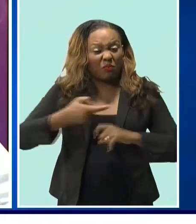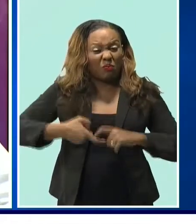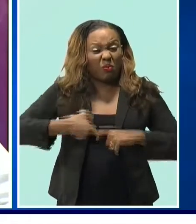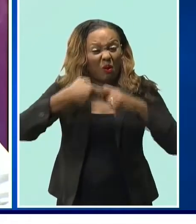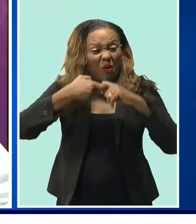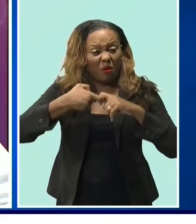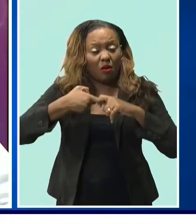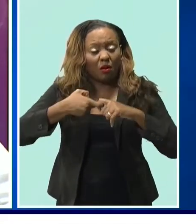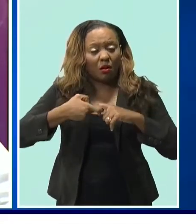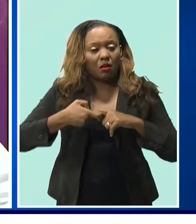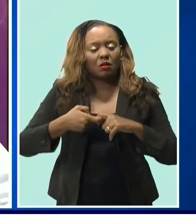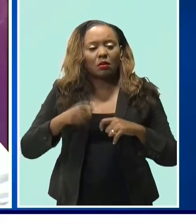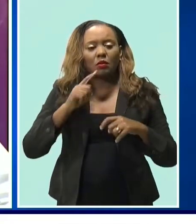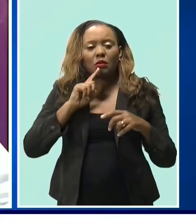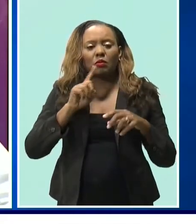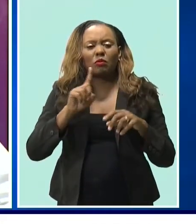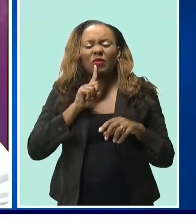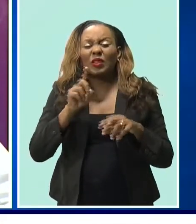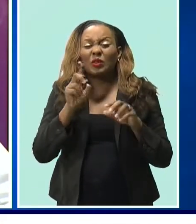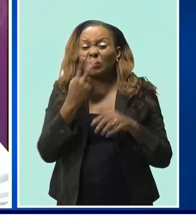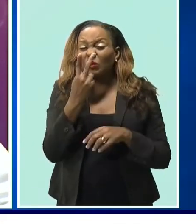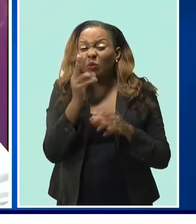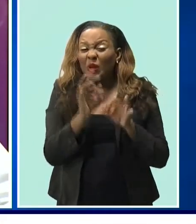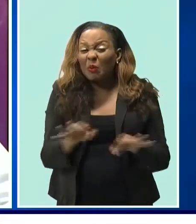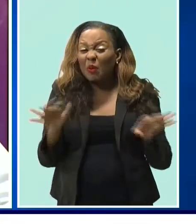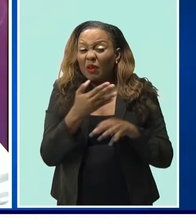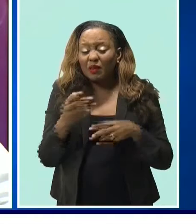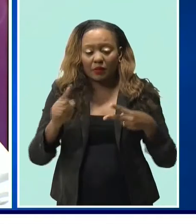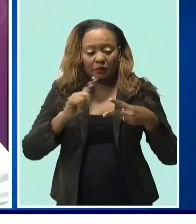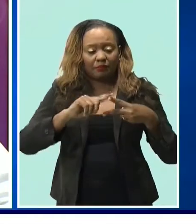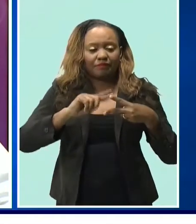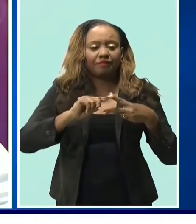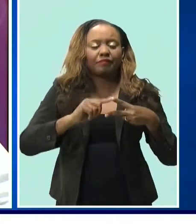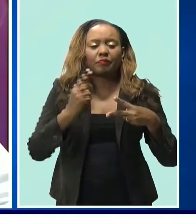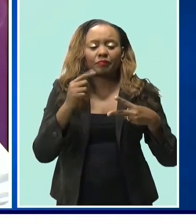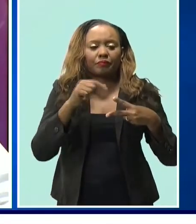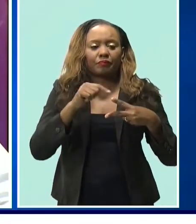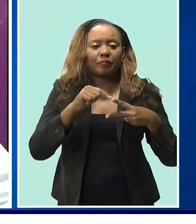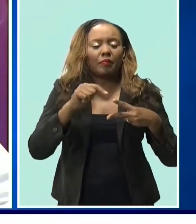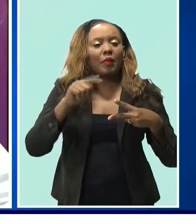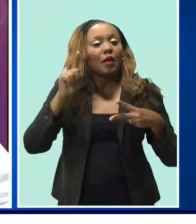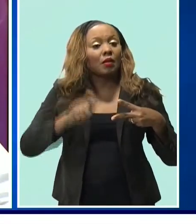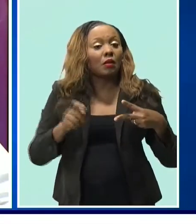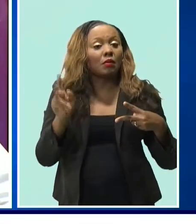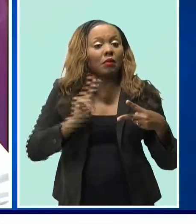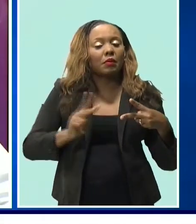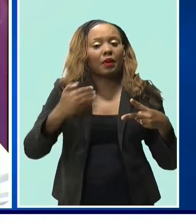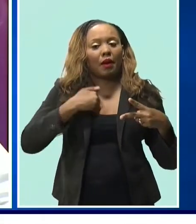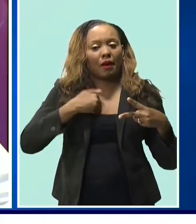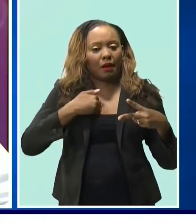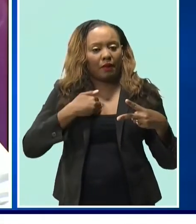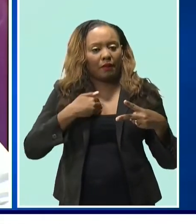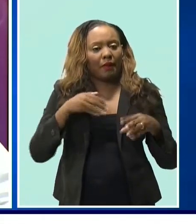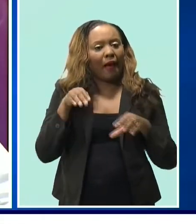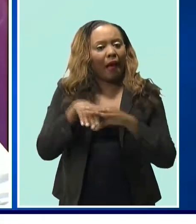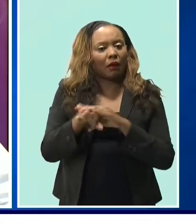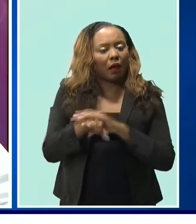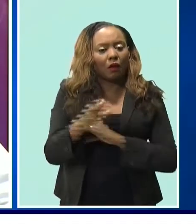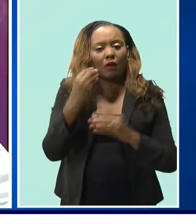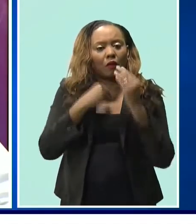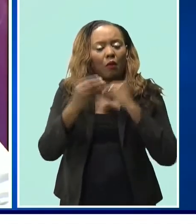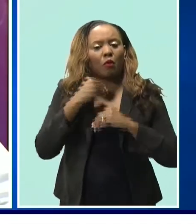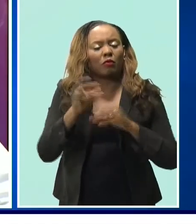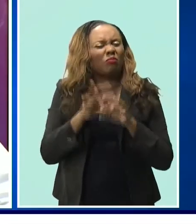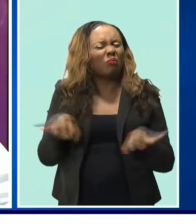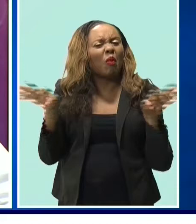critical things to address. One, the obvious need to ensure that the population has access to food, and to do that in a way that